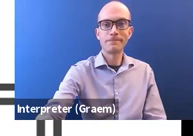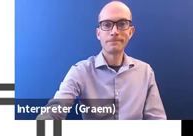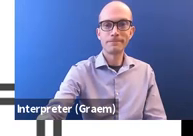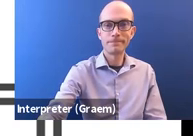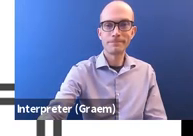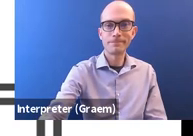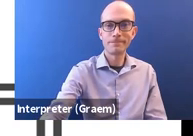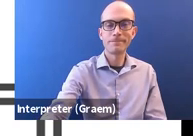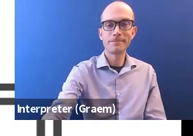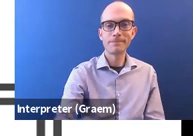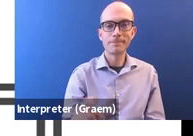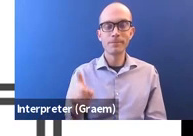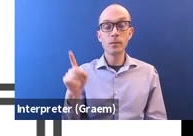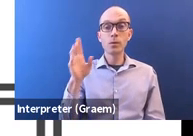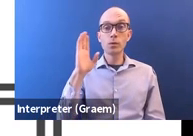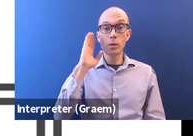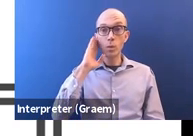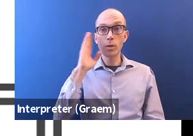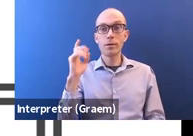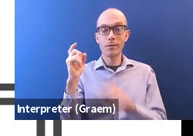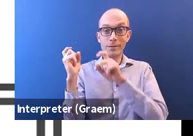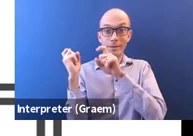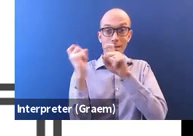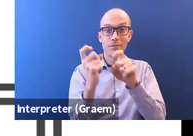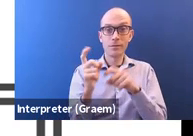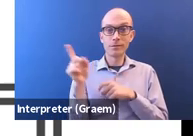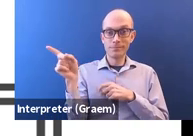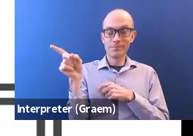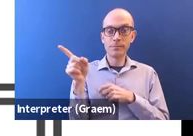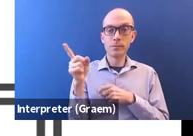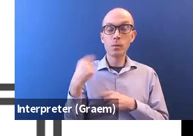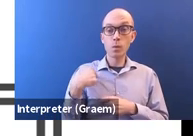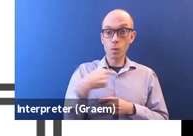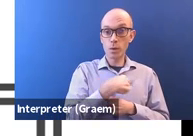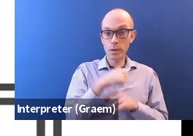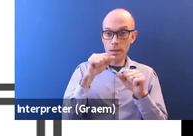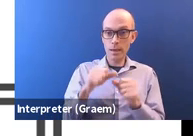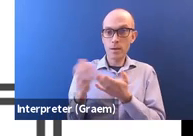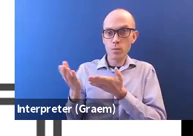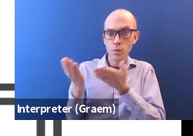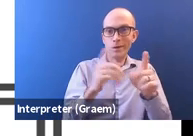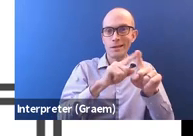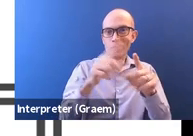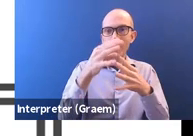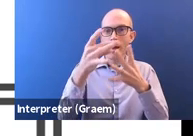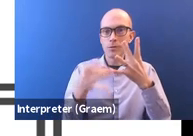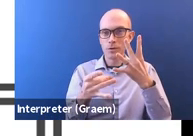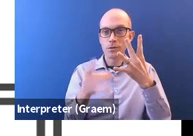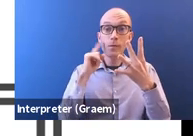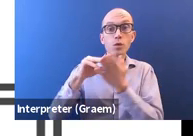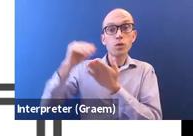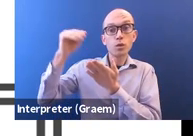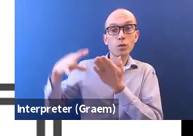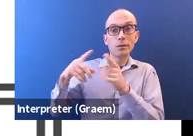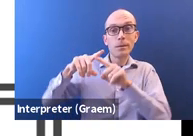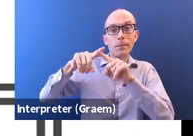the ISBN they give us. And then based on the information, we're able to bring in different options for students based on